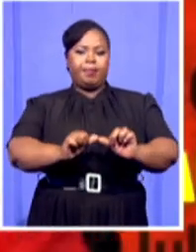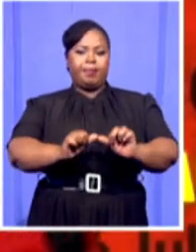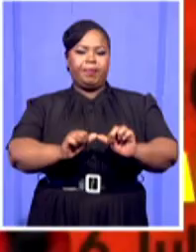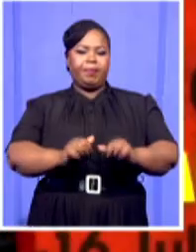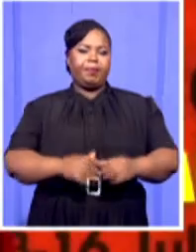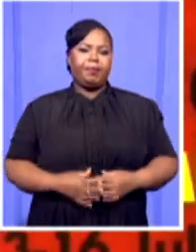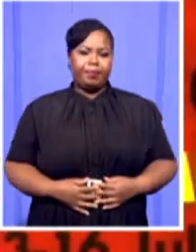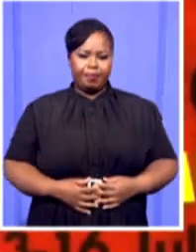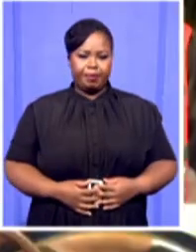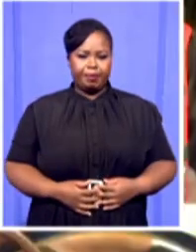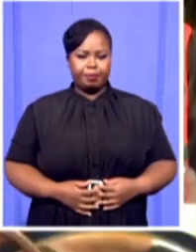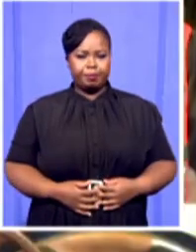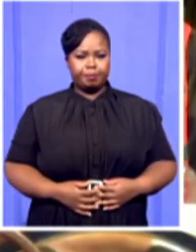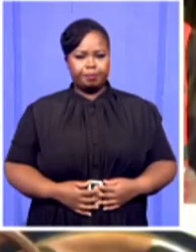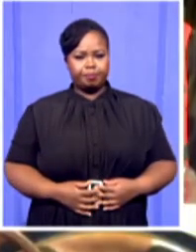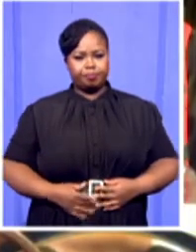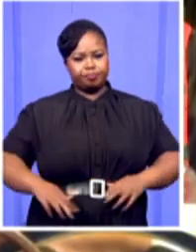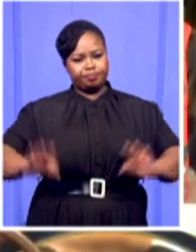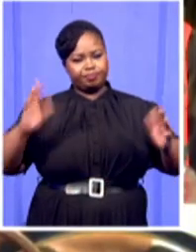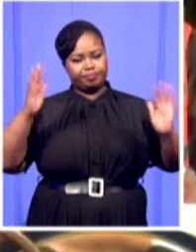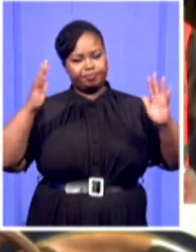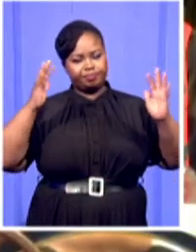play.